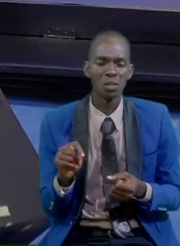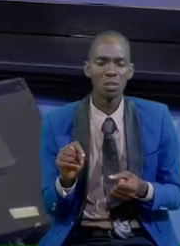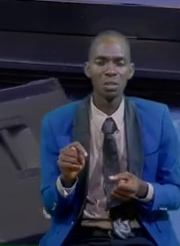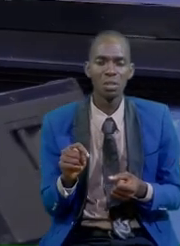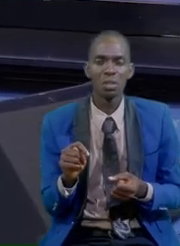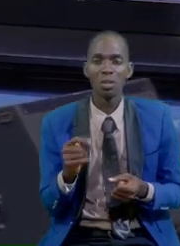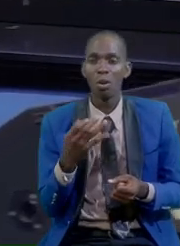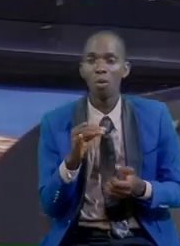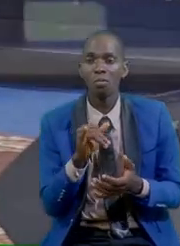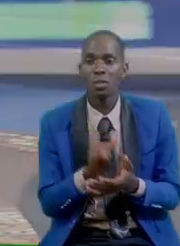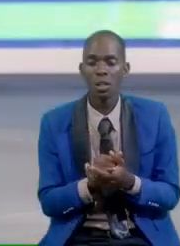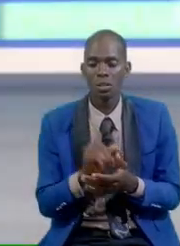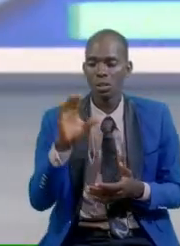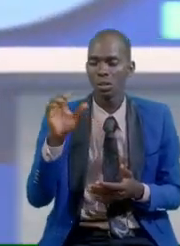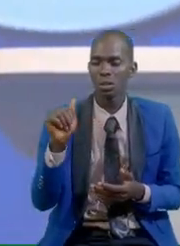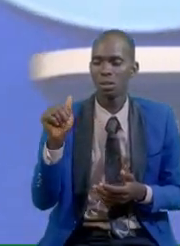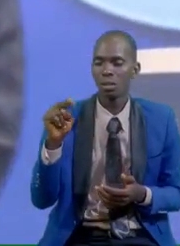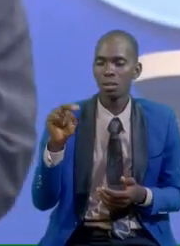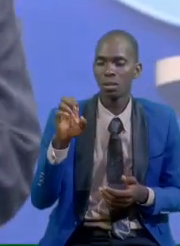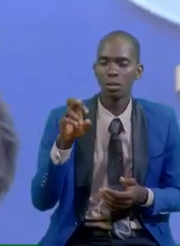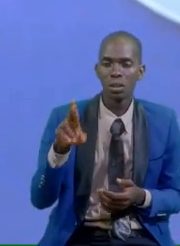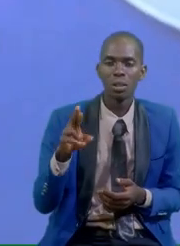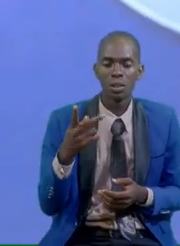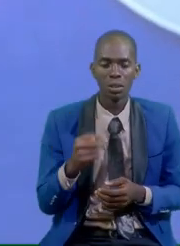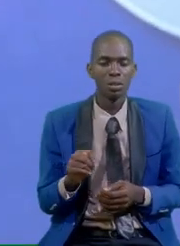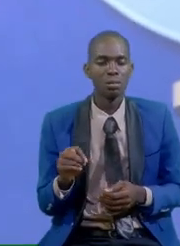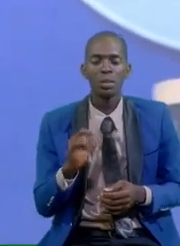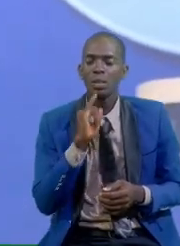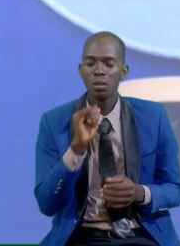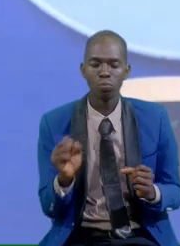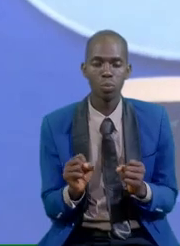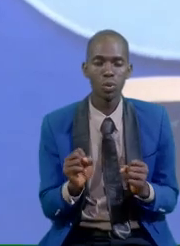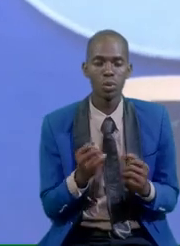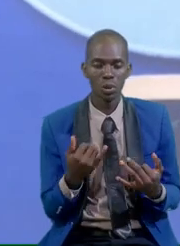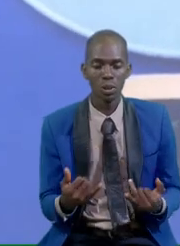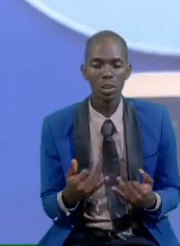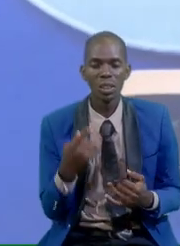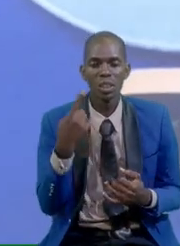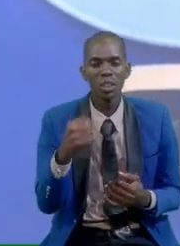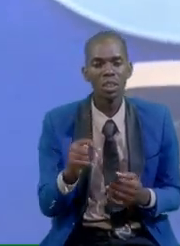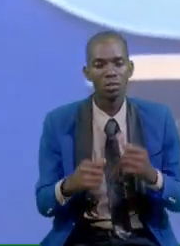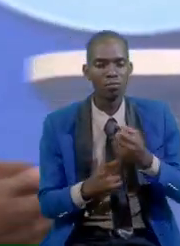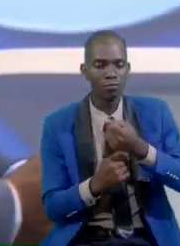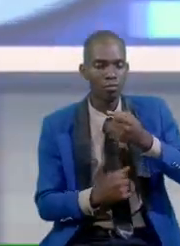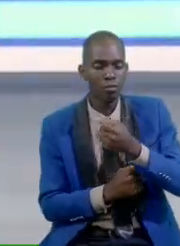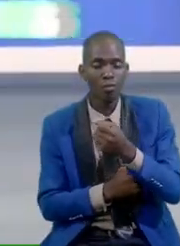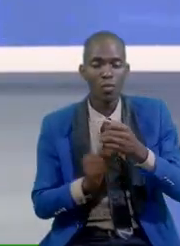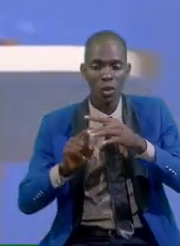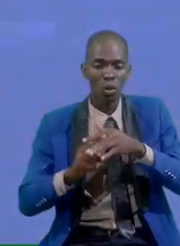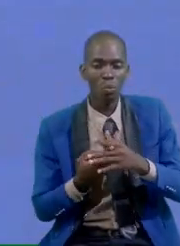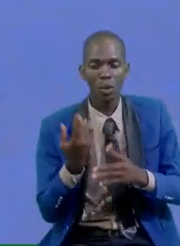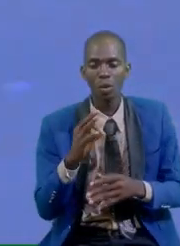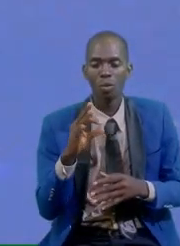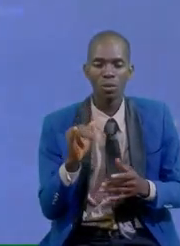of that cancer is shaking already. The foundation of that impossible situation